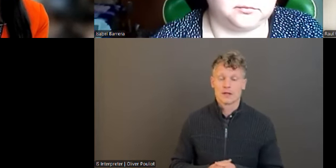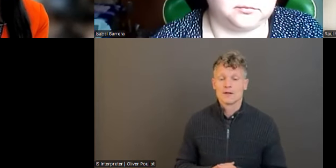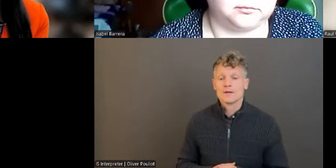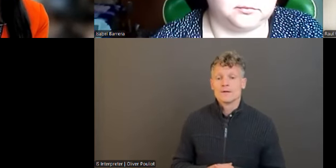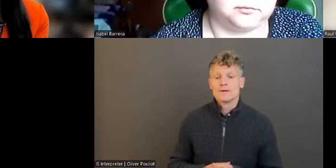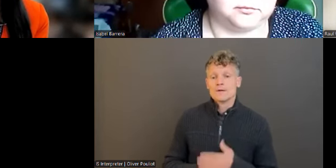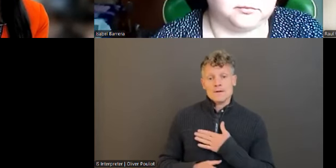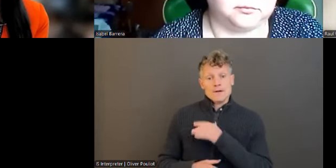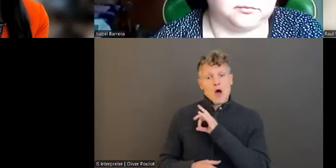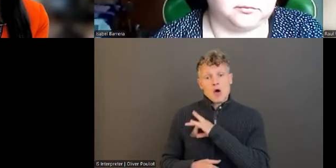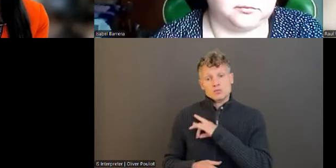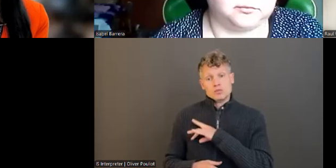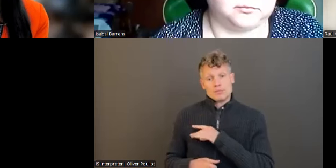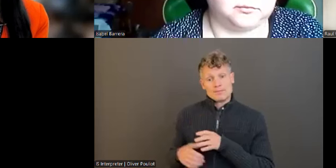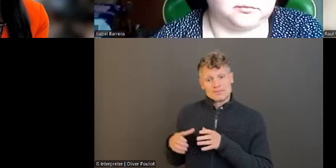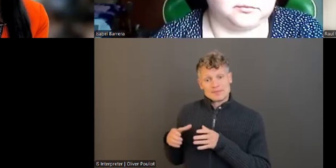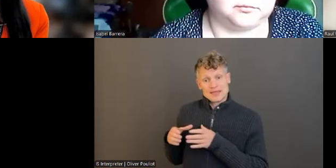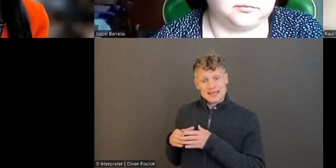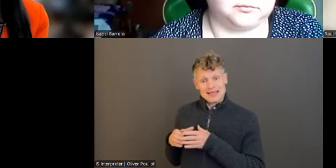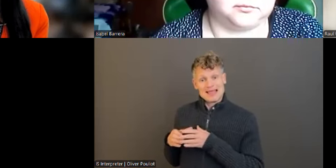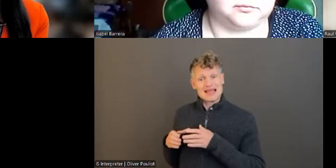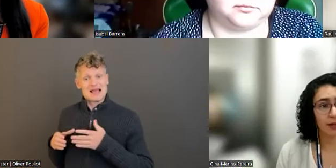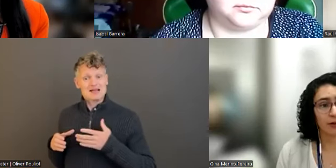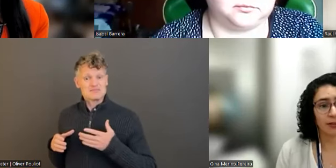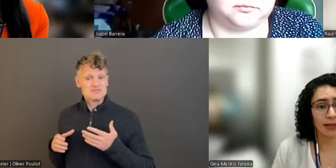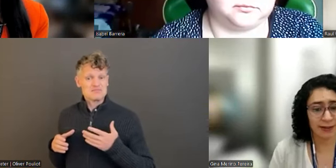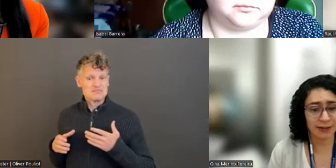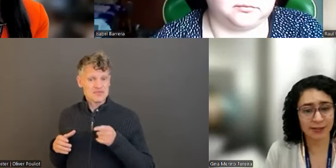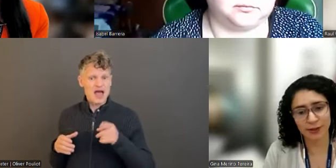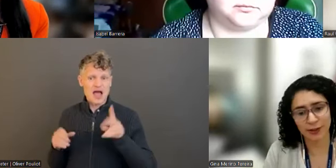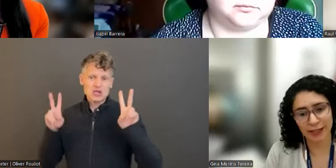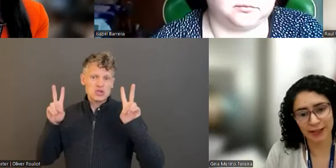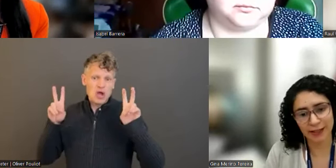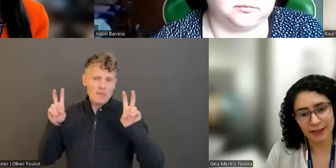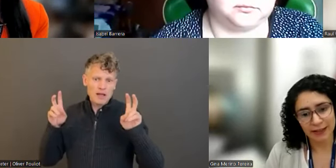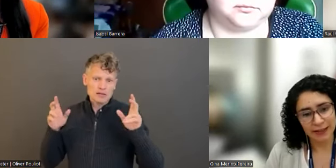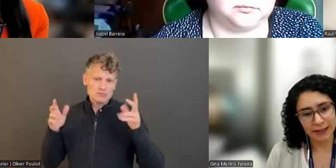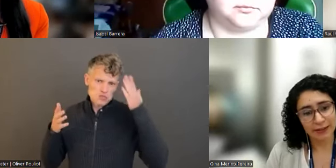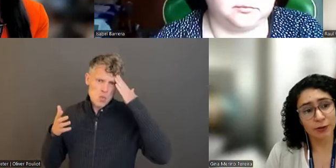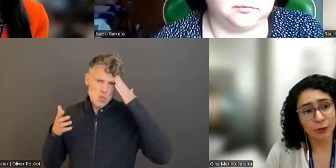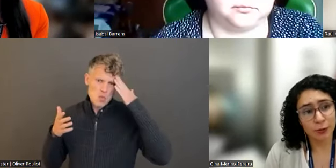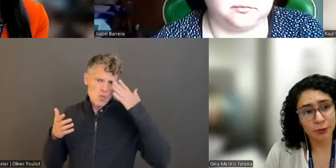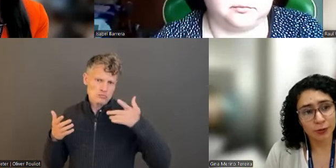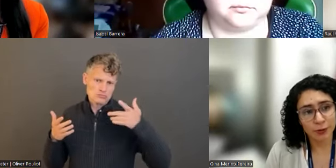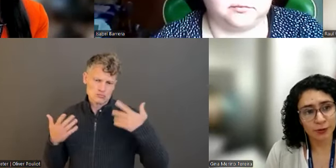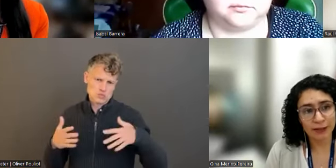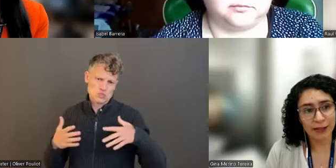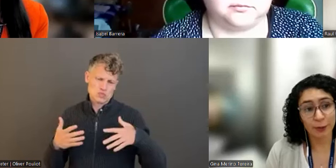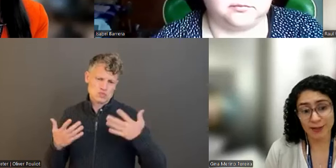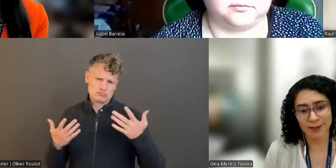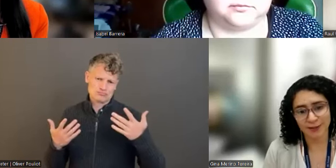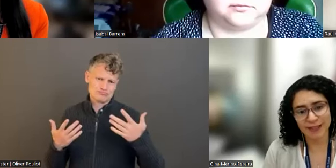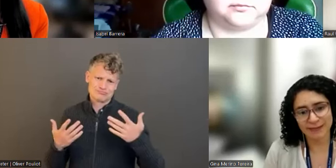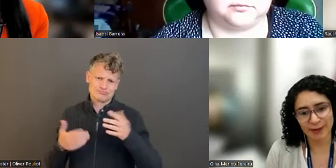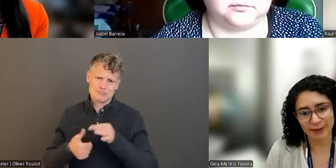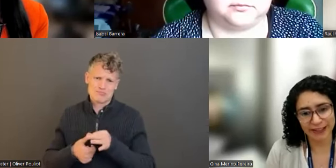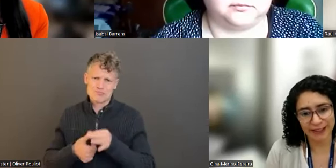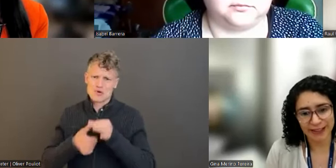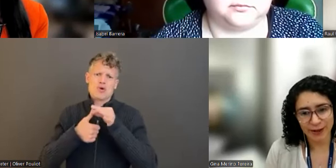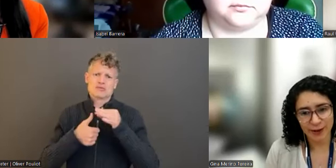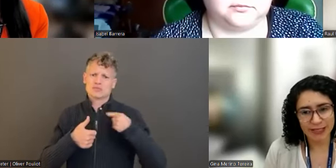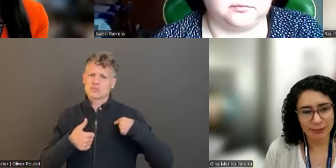worked on this. This is very important. We need to consider it within our work, the